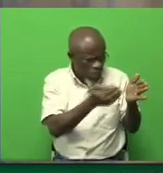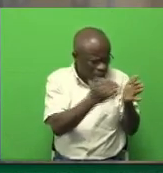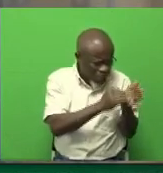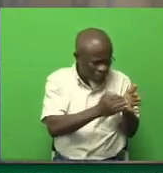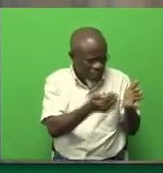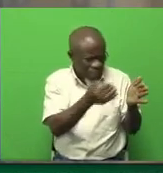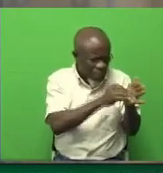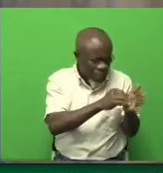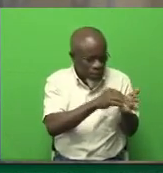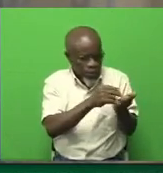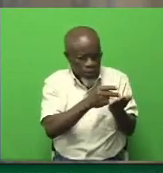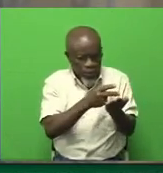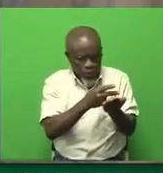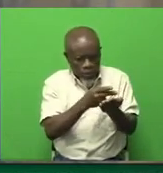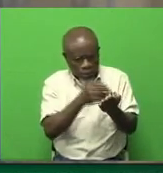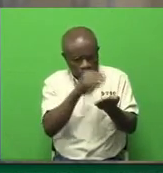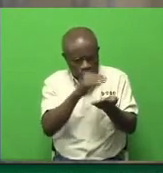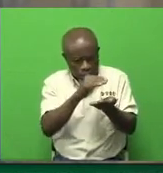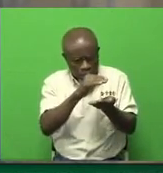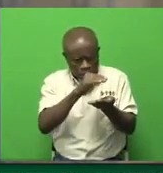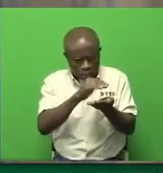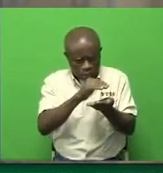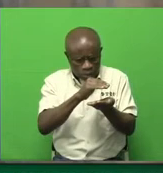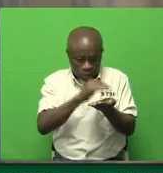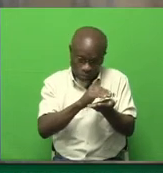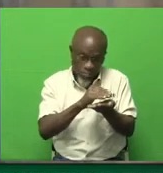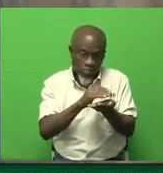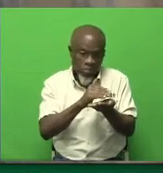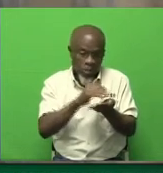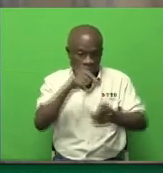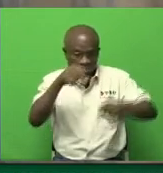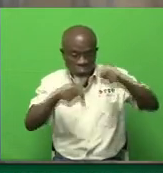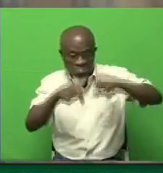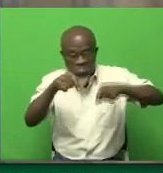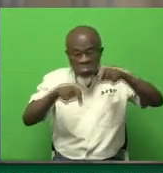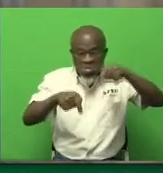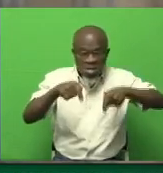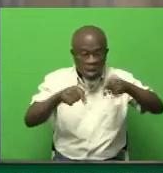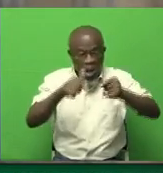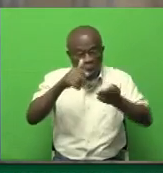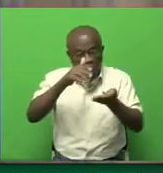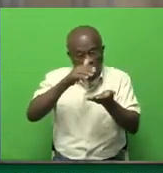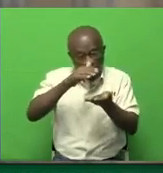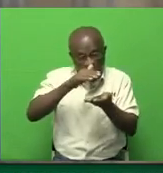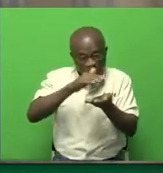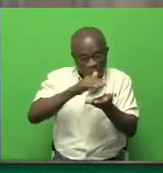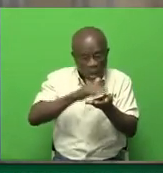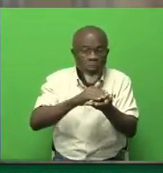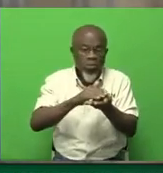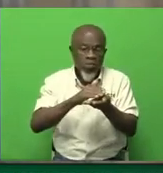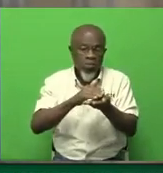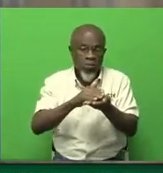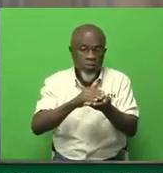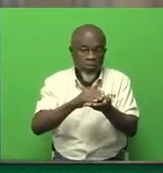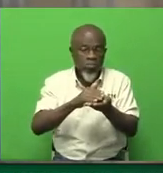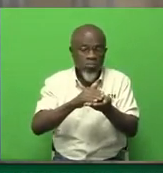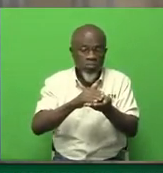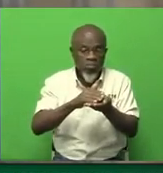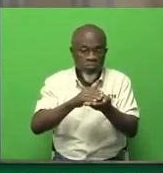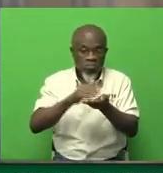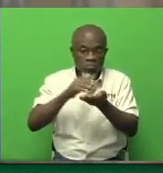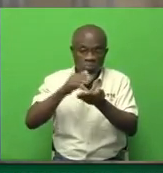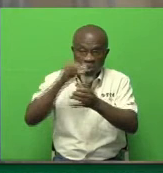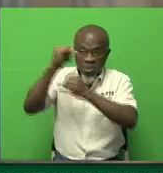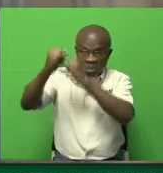very high prices in the energy sector foreign investors will form one conclusion the